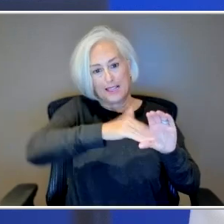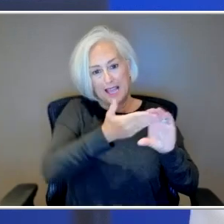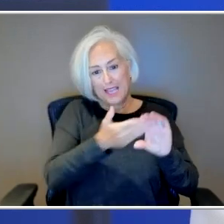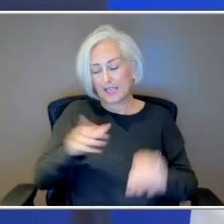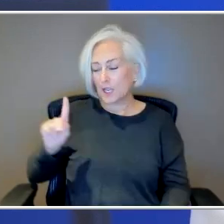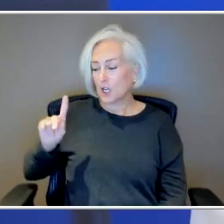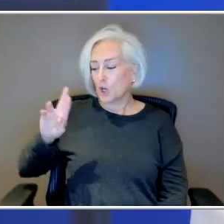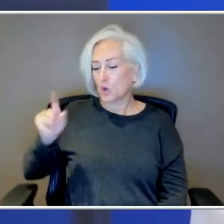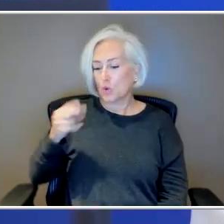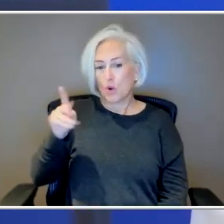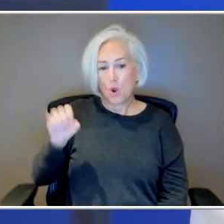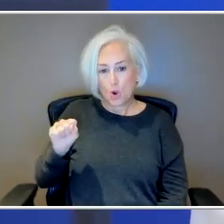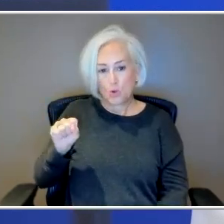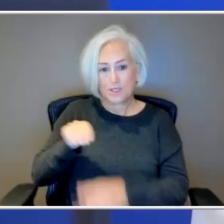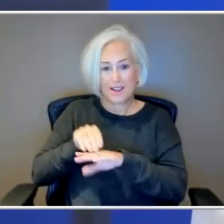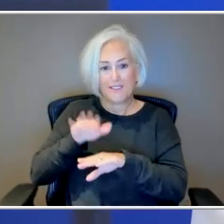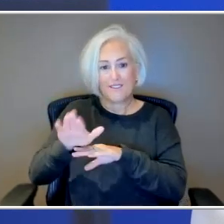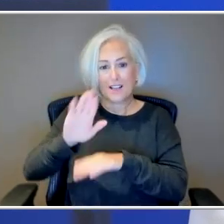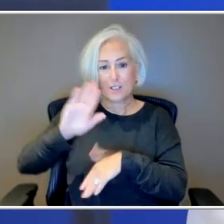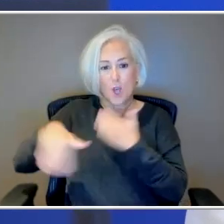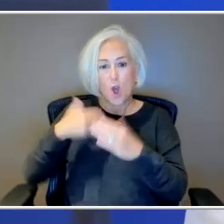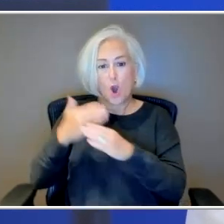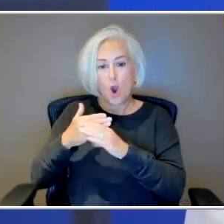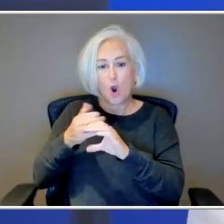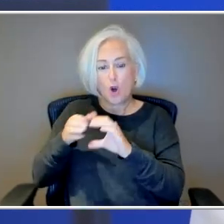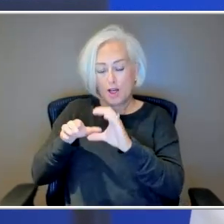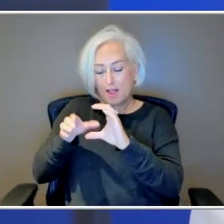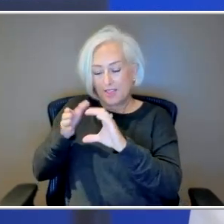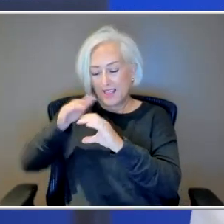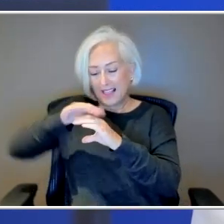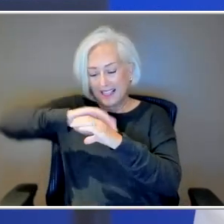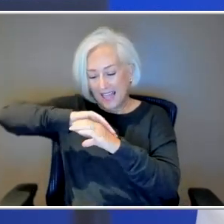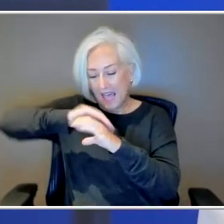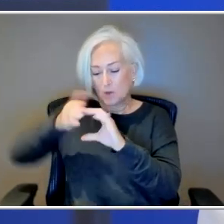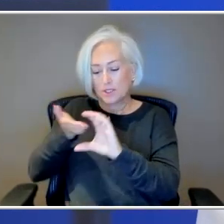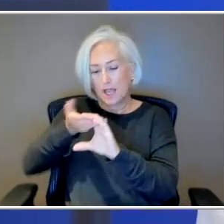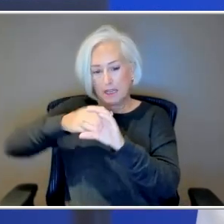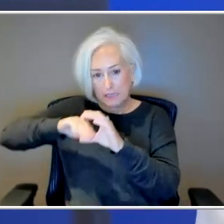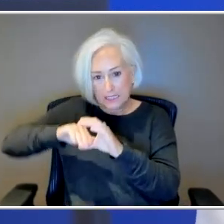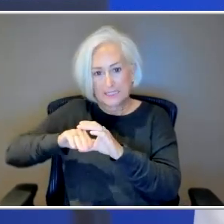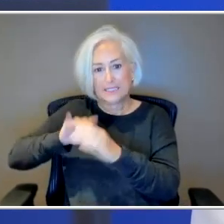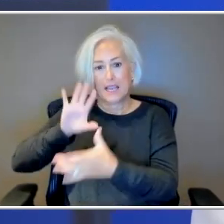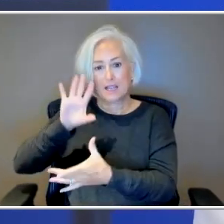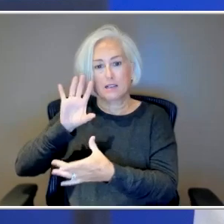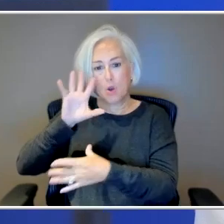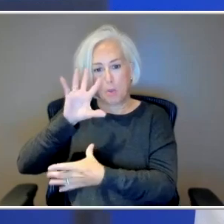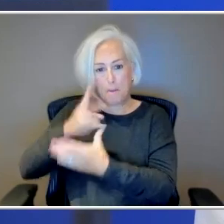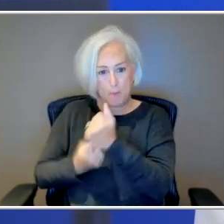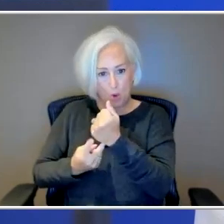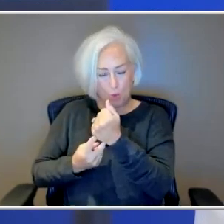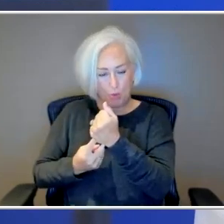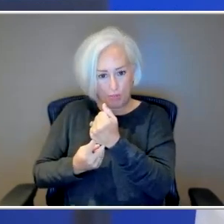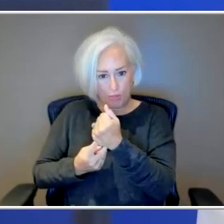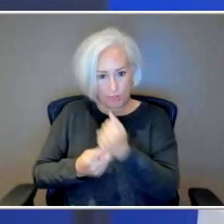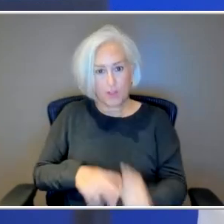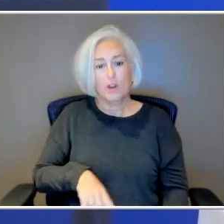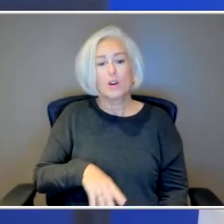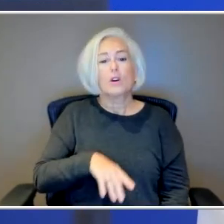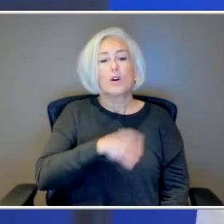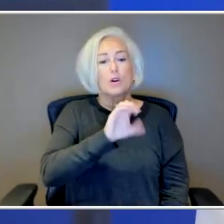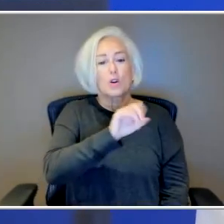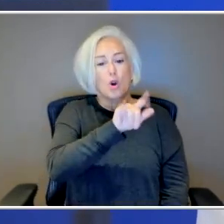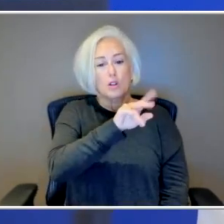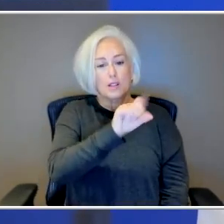the layers of the colon. Ulcerative colitis, from the name, it only affects the colon, which is the large intestine. Crohn's